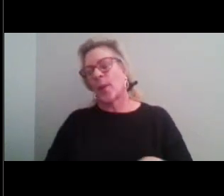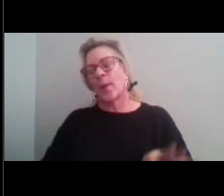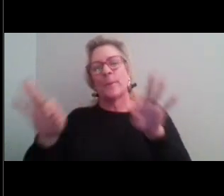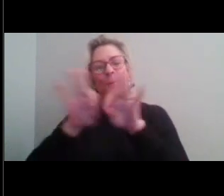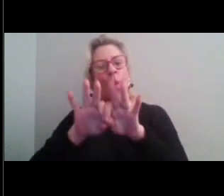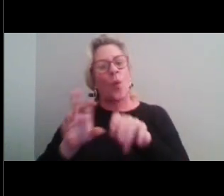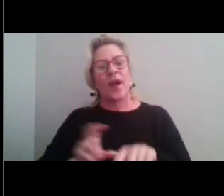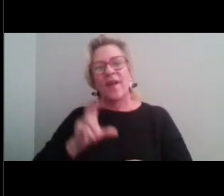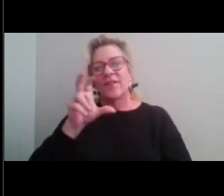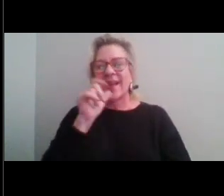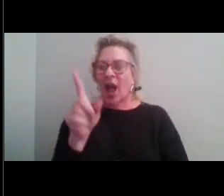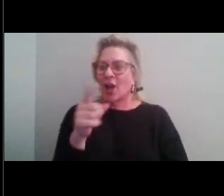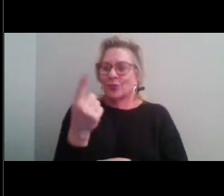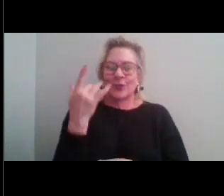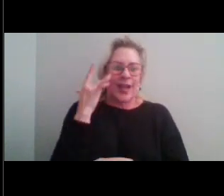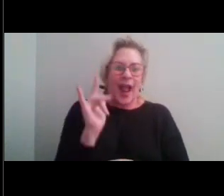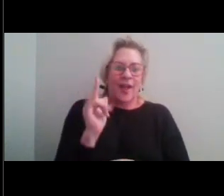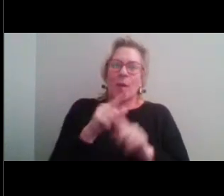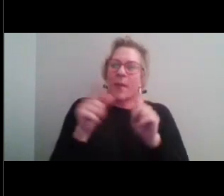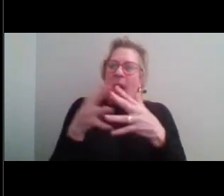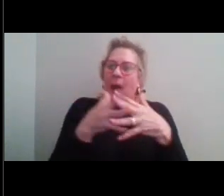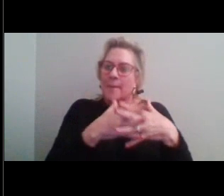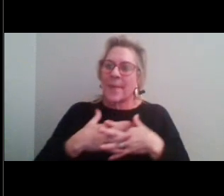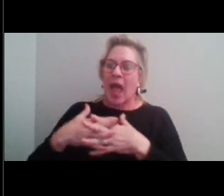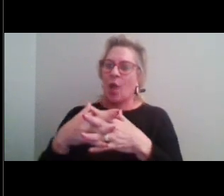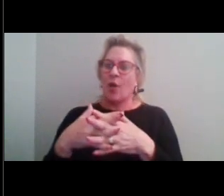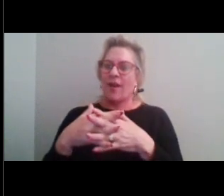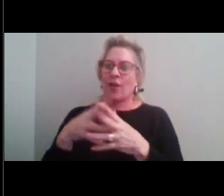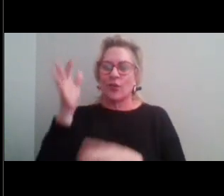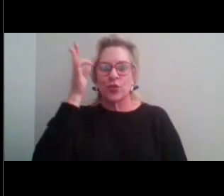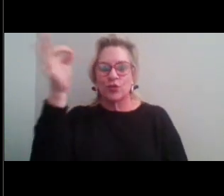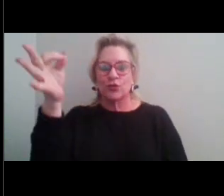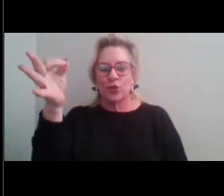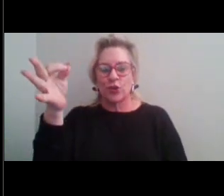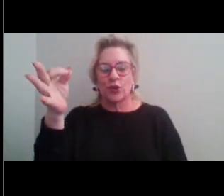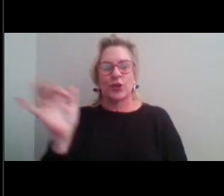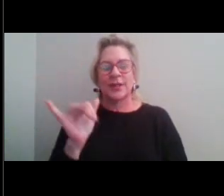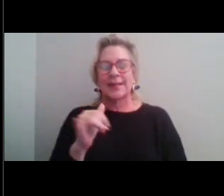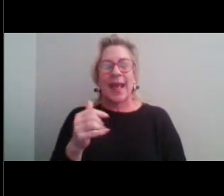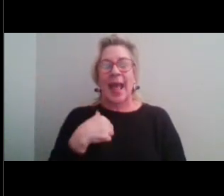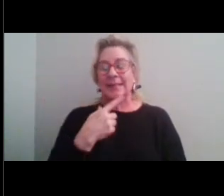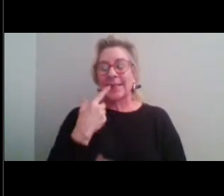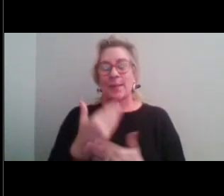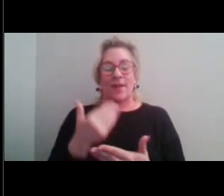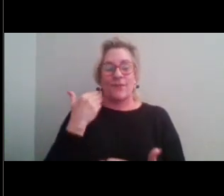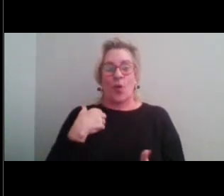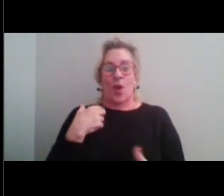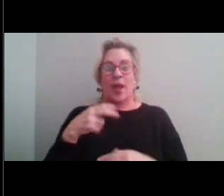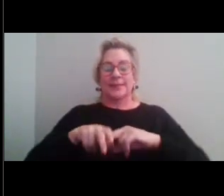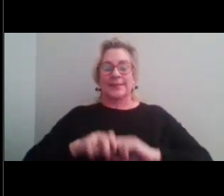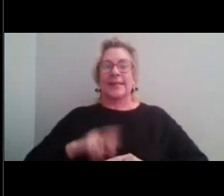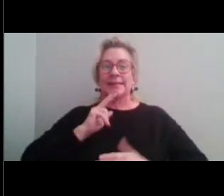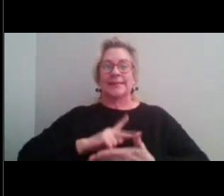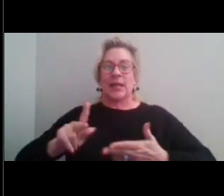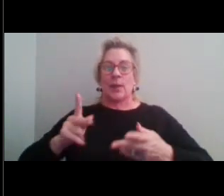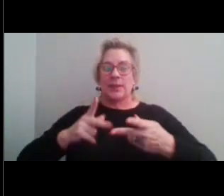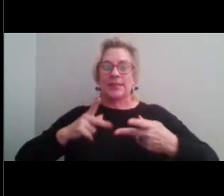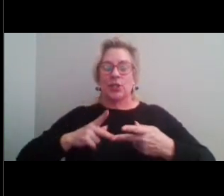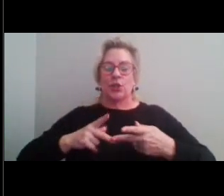just for California's future, but for America's future. And as I mentioned earlier, before I took this job, I sat in the secretary's position in the